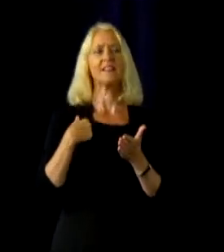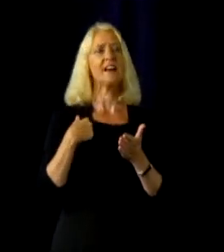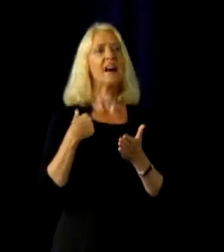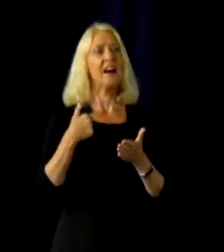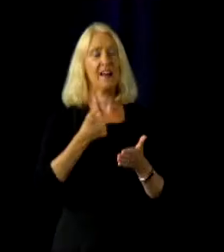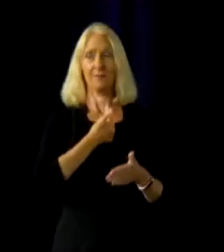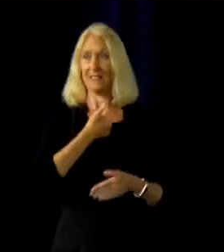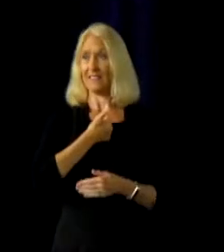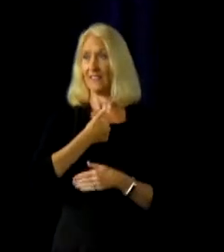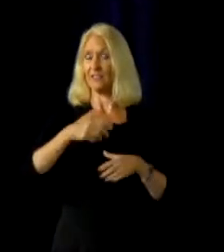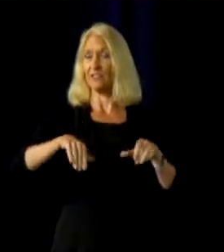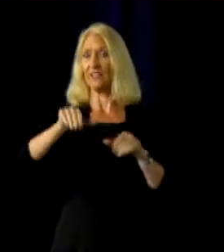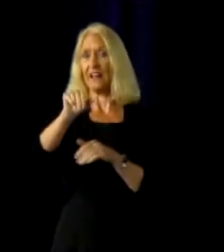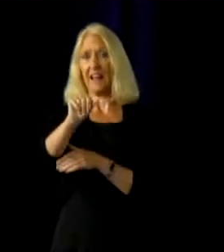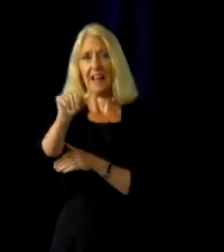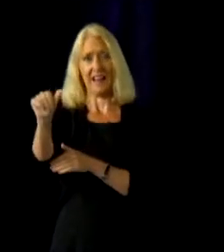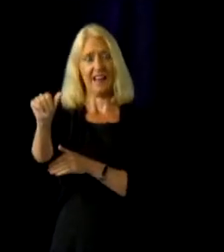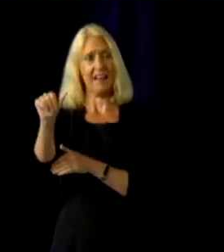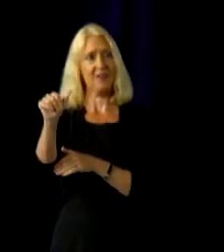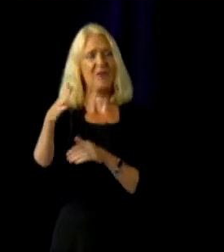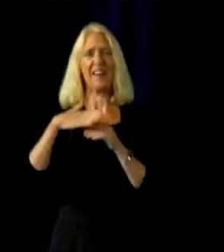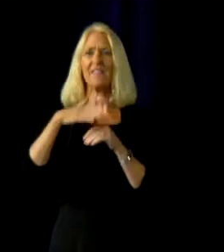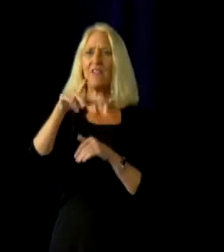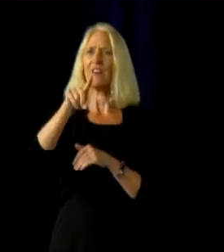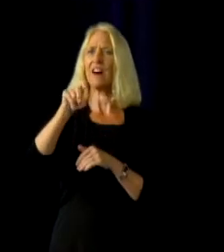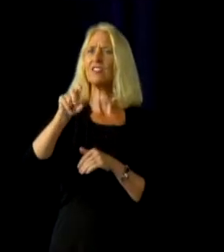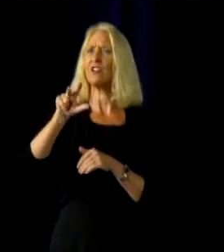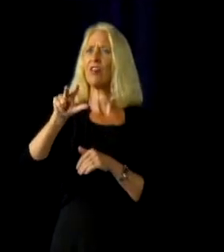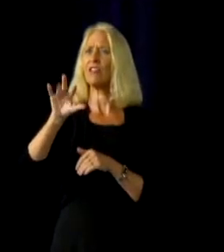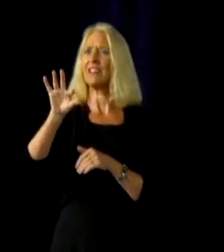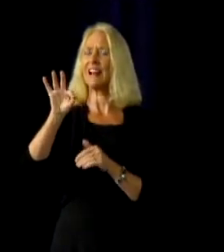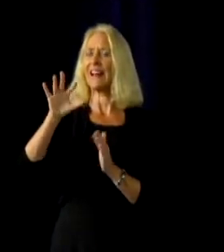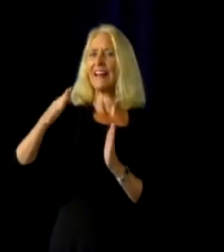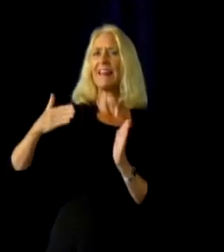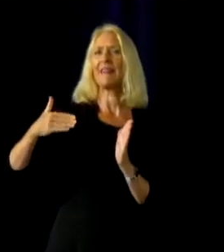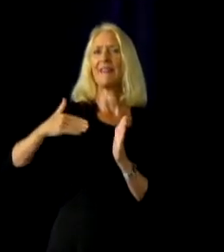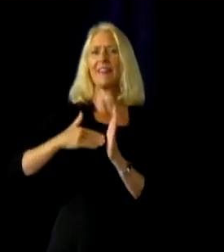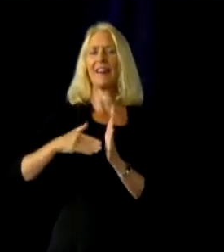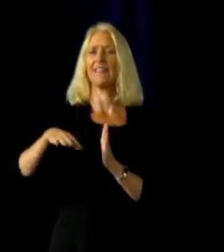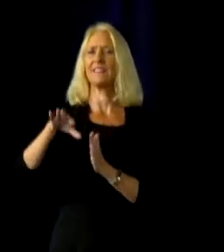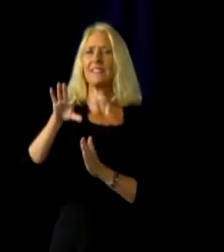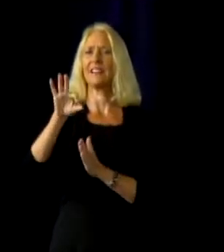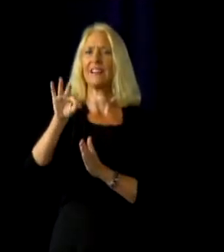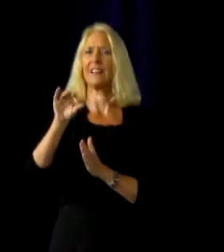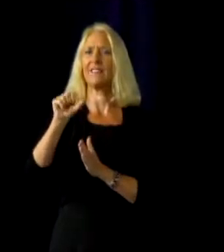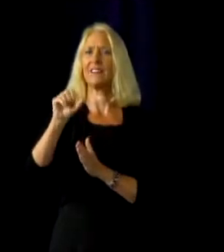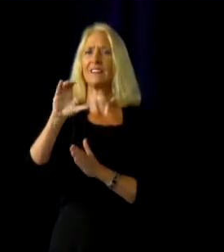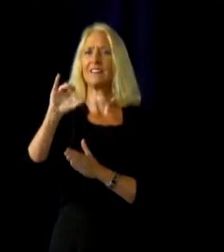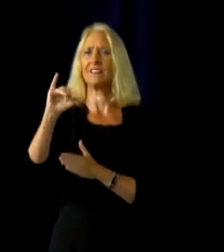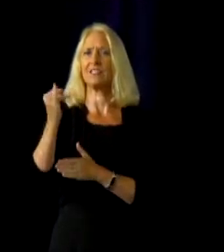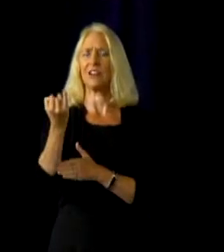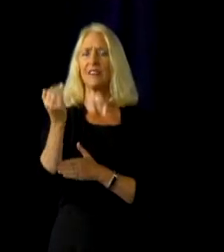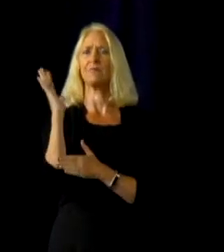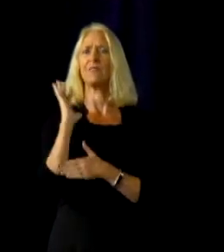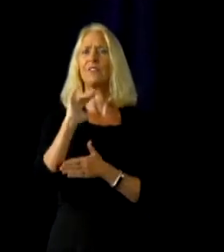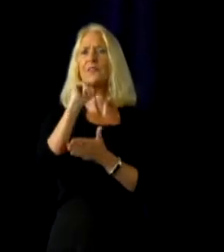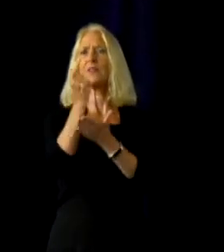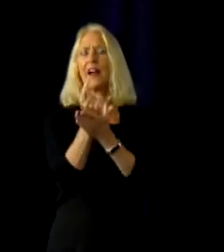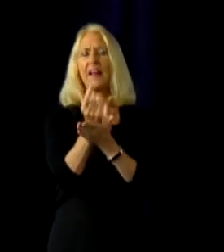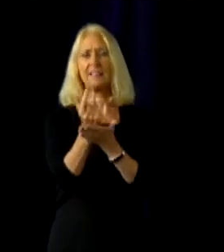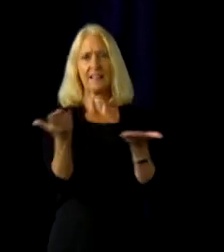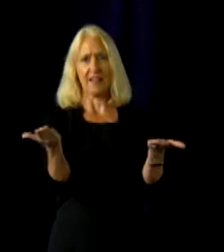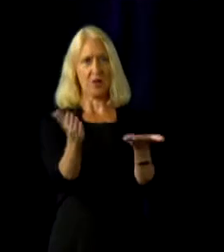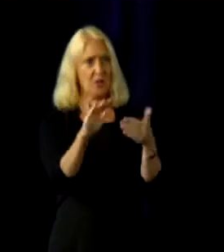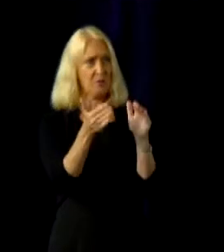Arts. We have more than 139,000 FSCJ alumni in our community and across the globe. But